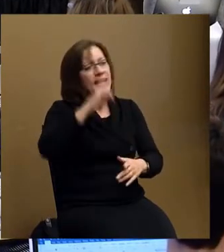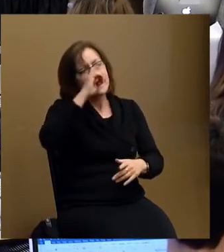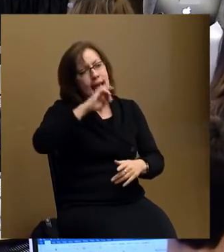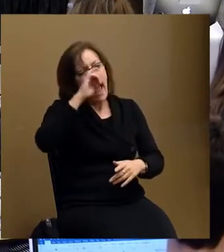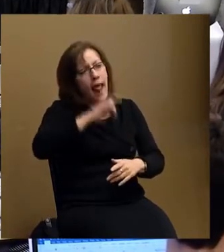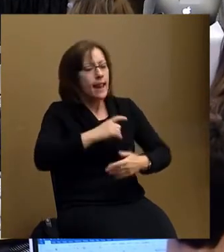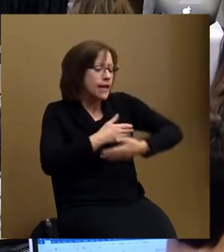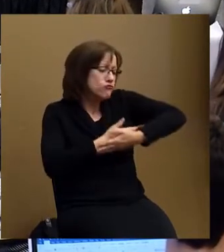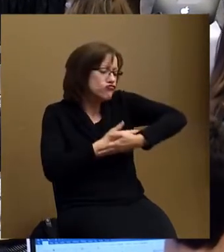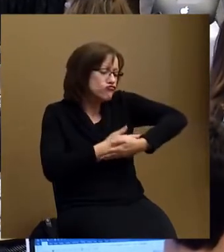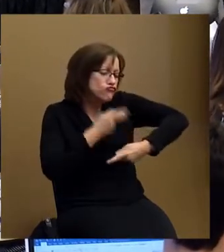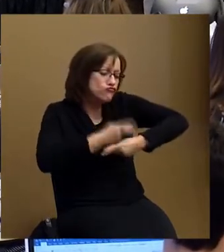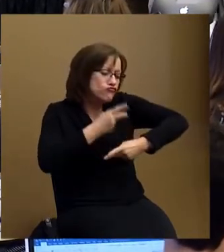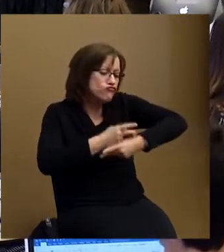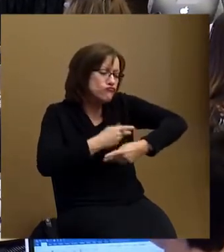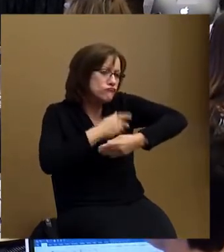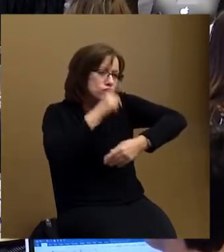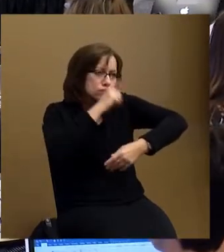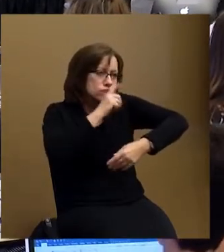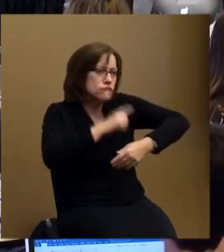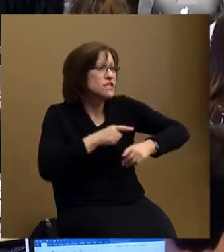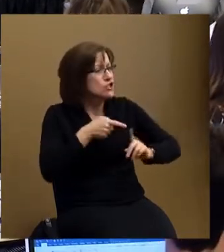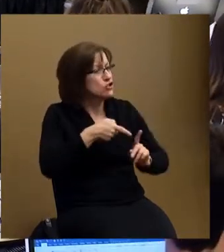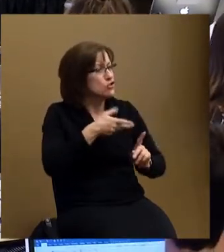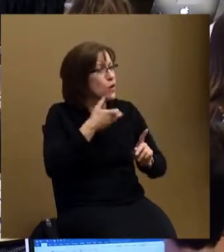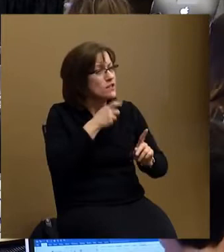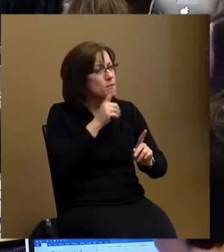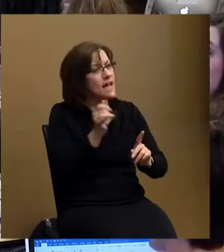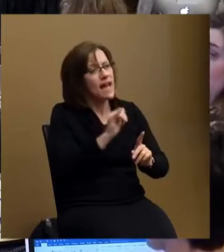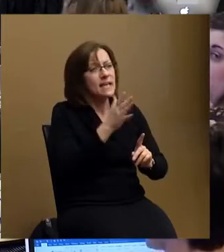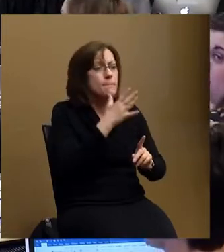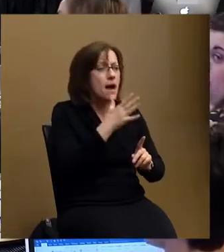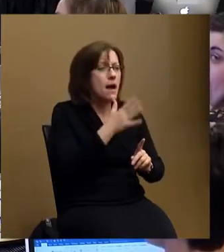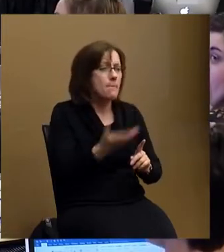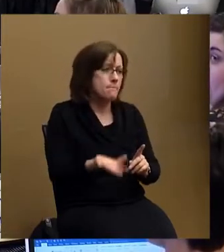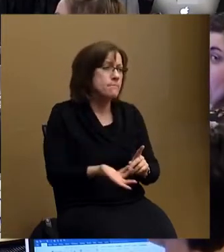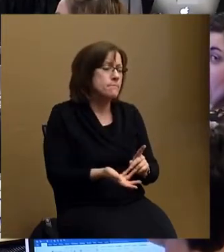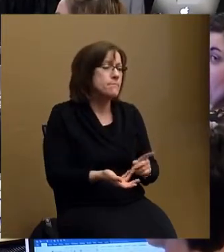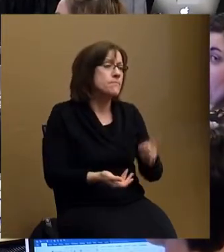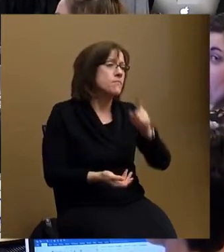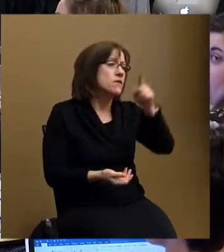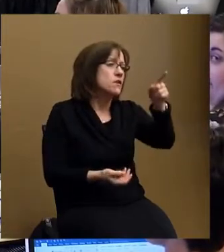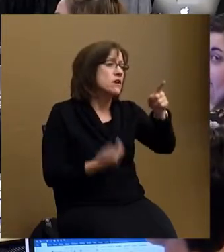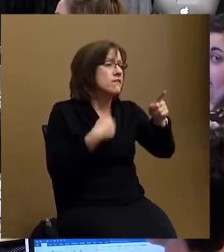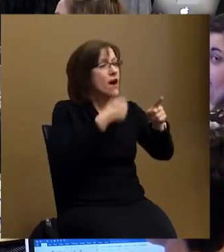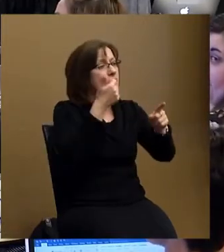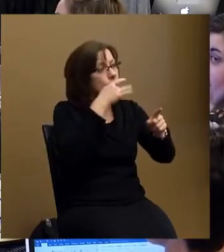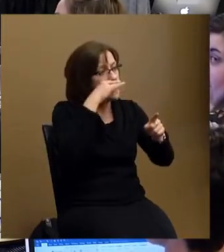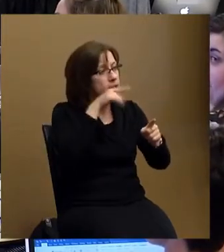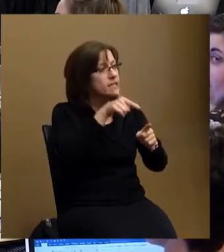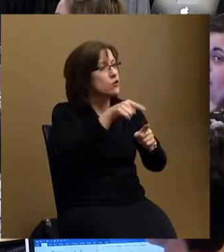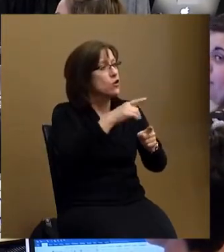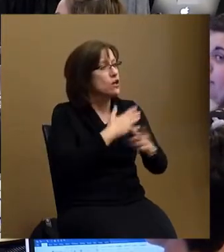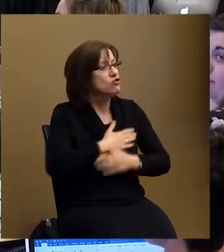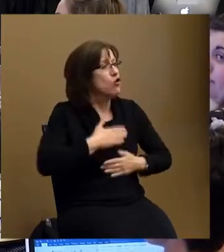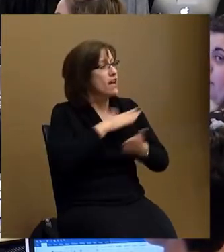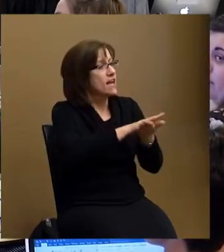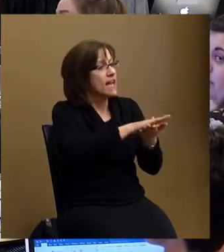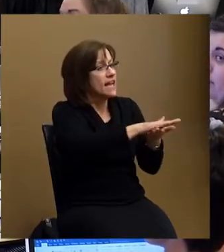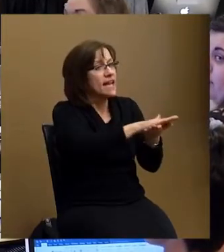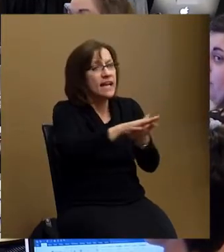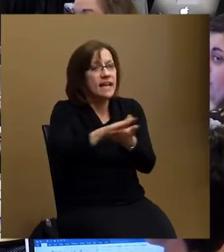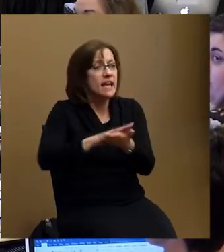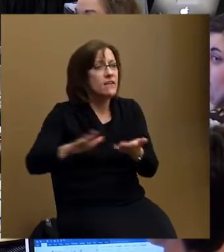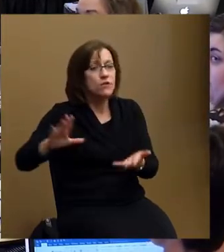Like, she's a caregiver. Like, she wants to be like a mom when she grows up. We've had other kids that are cleaners who also, like, if you mess up